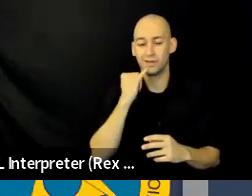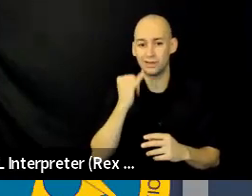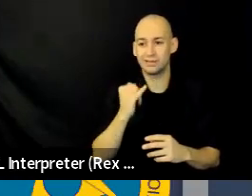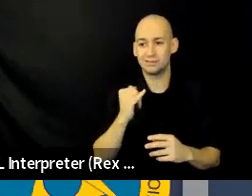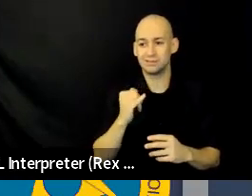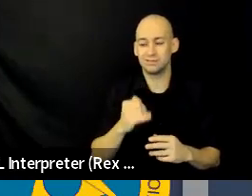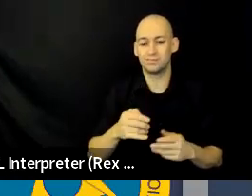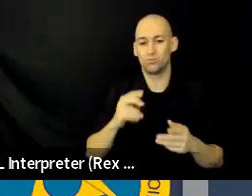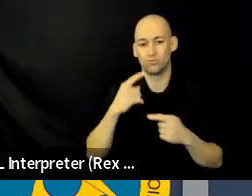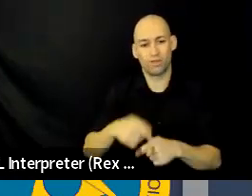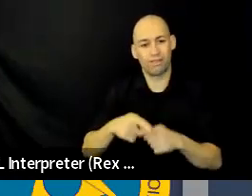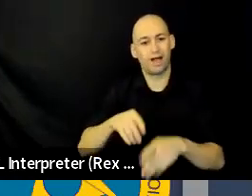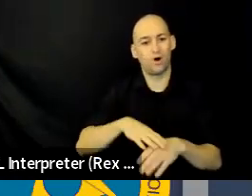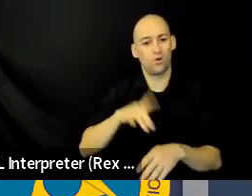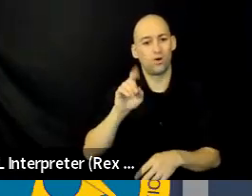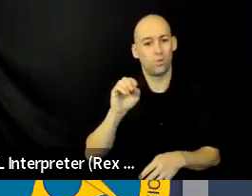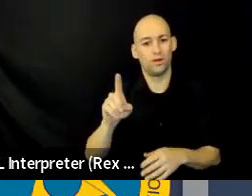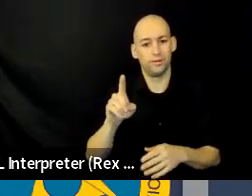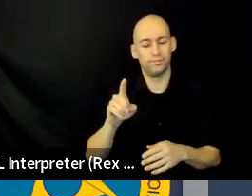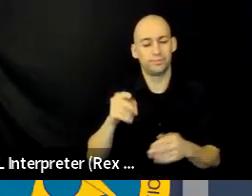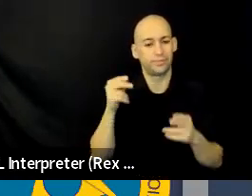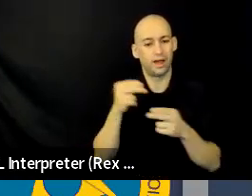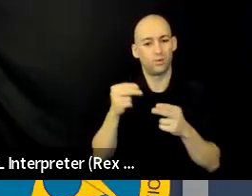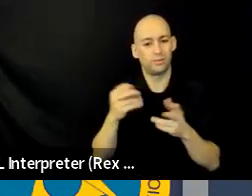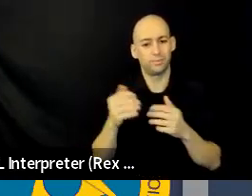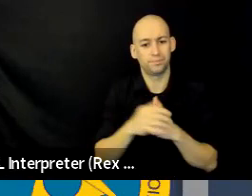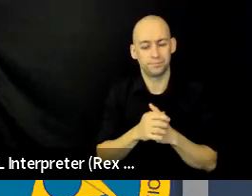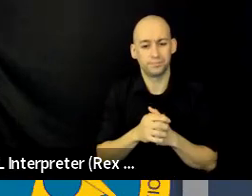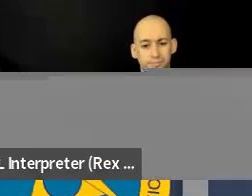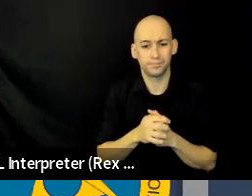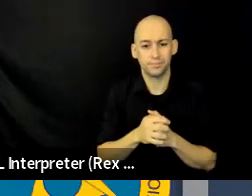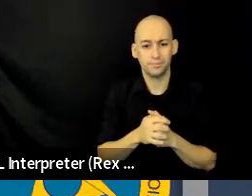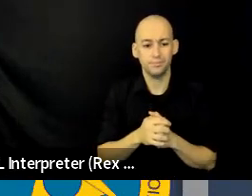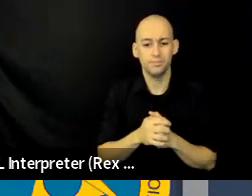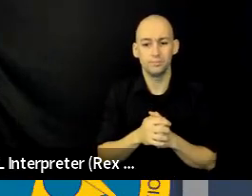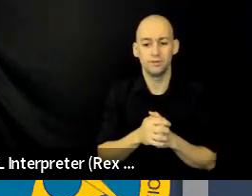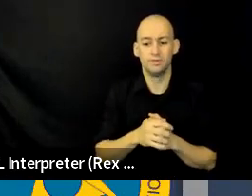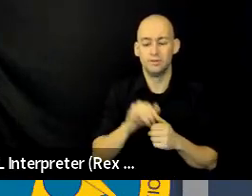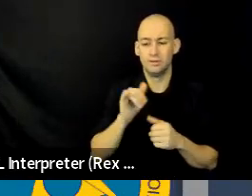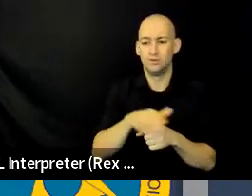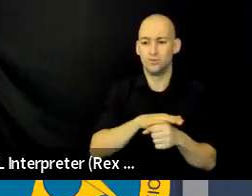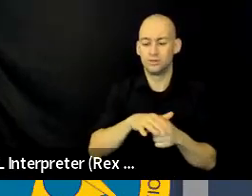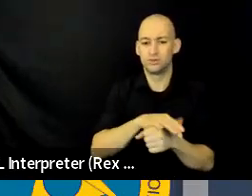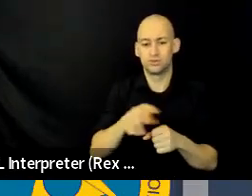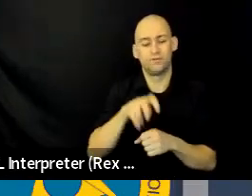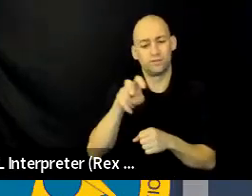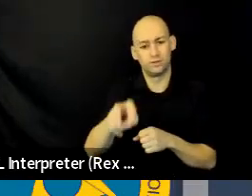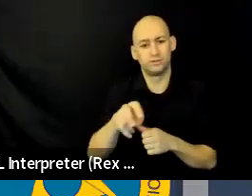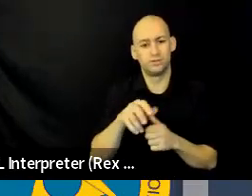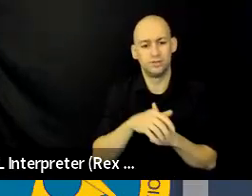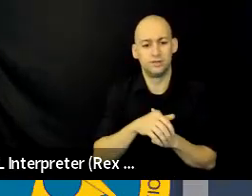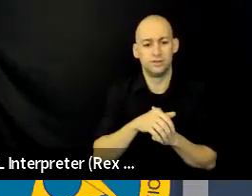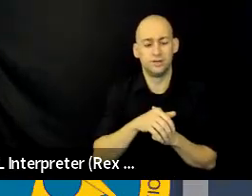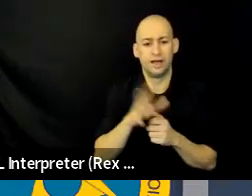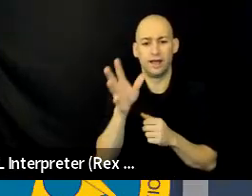on 101 as the backbone for the Central Coast in terms of transportation, as do the trucks and interregional travelers and others. And